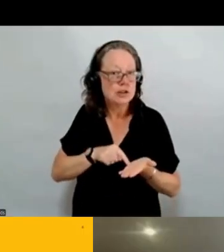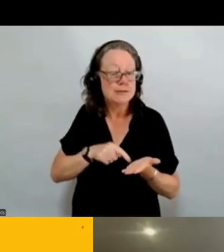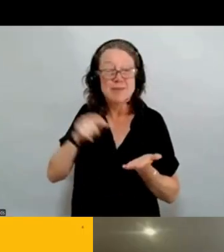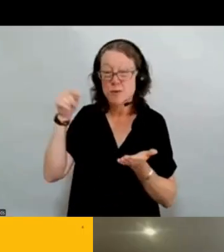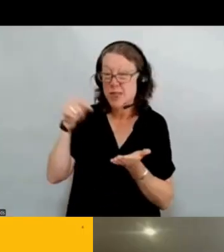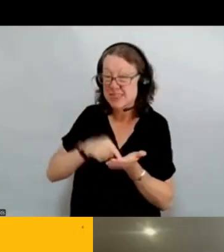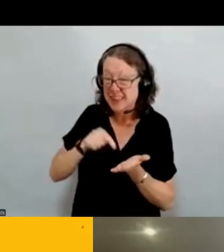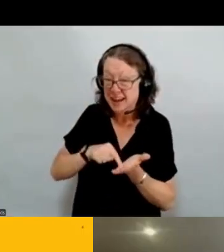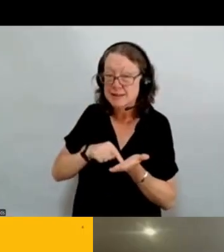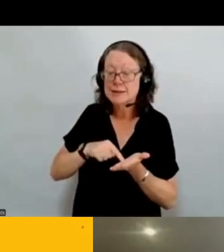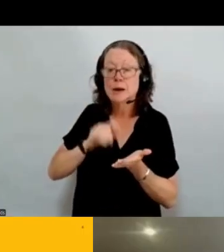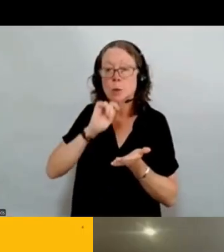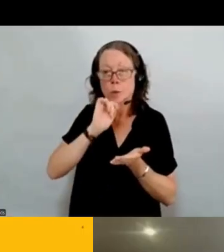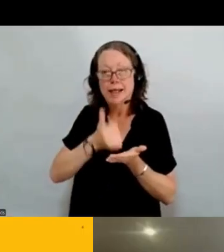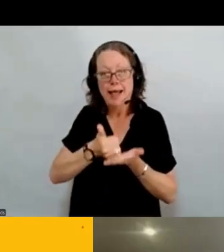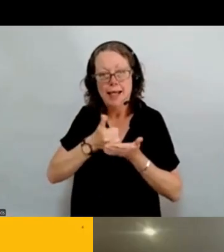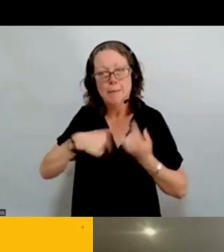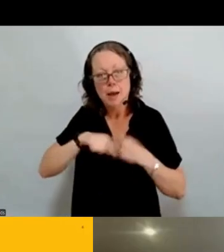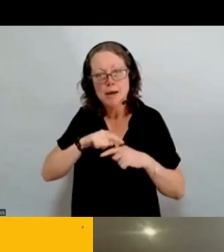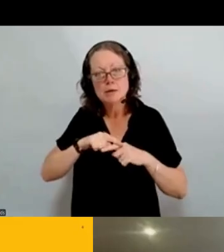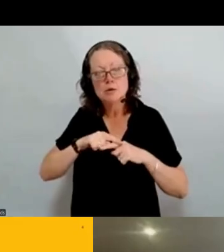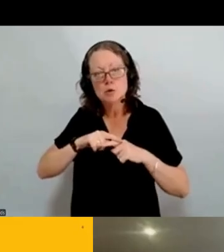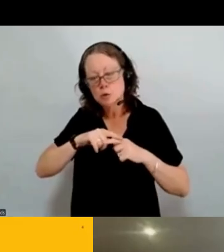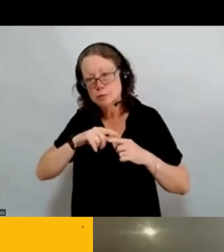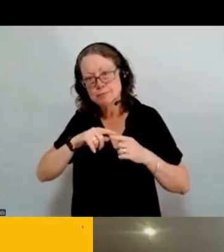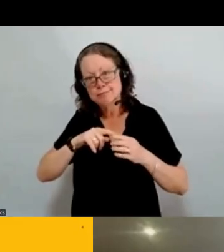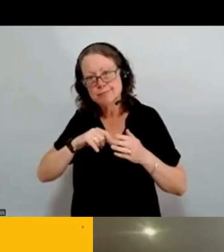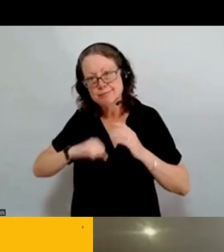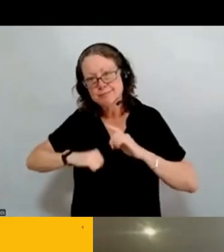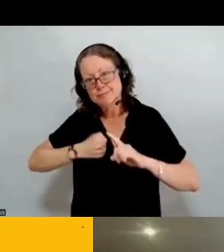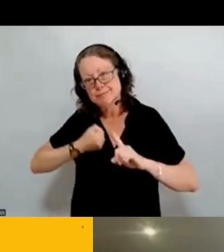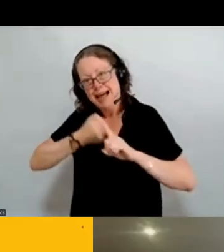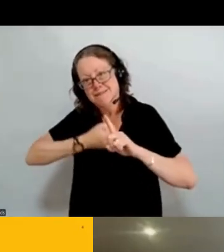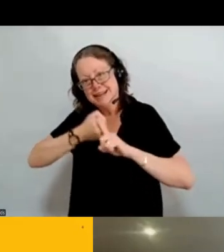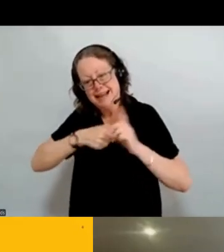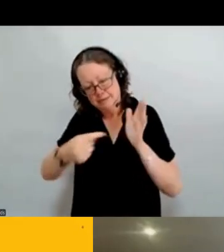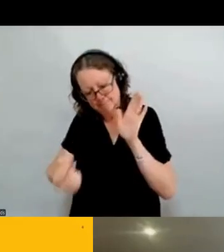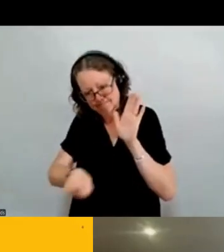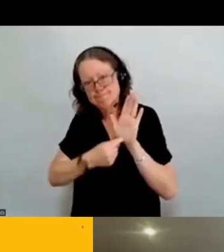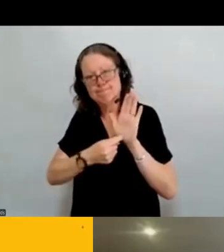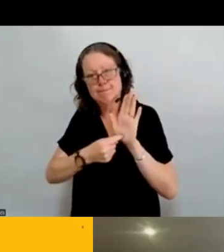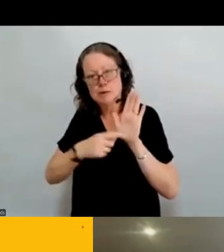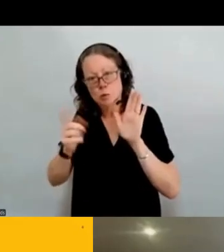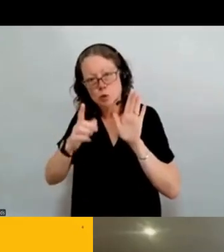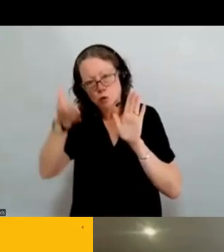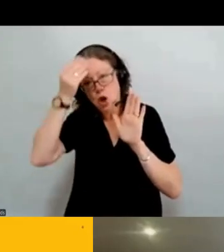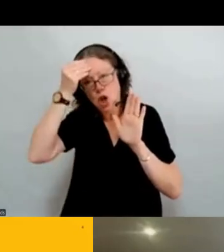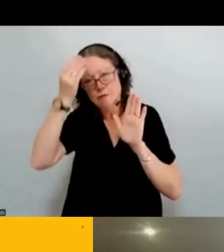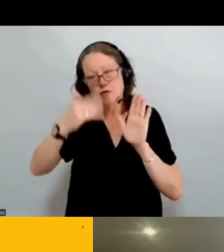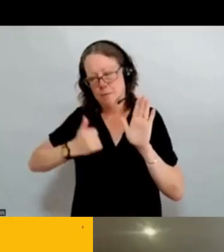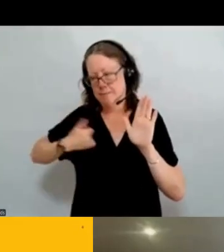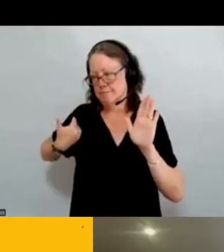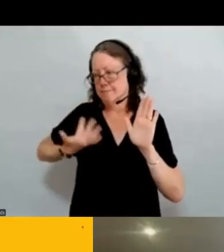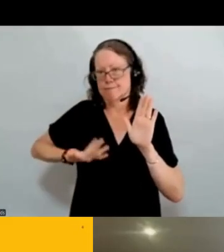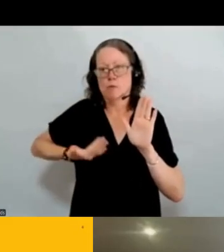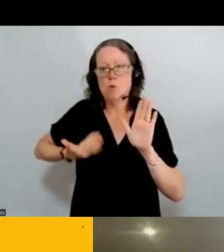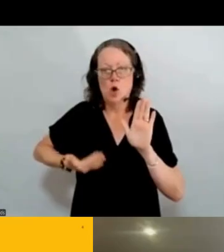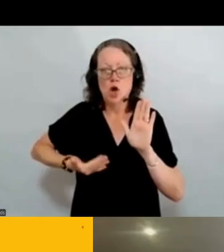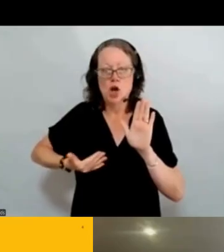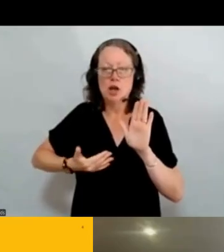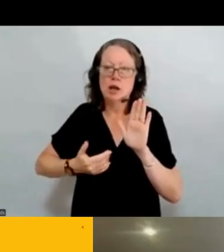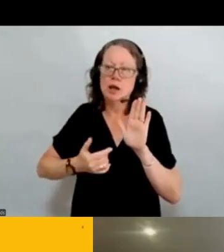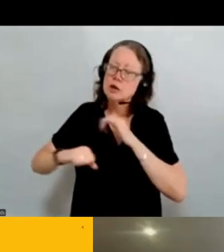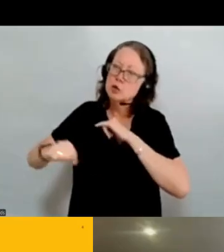platform to be advocating for the lessons of the campaign, be that with government, be that with other funders,